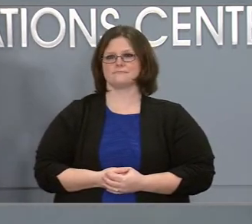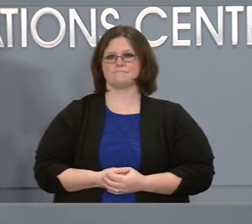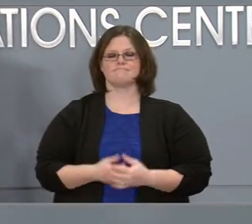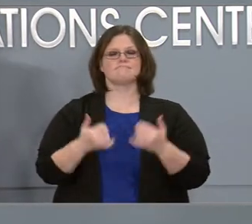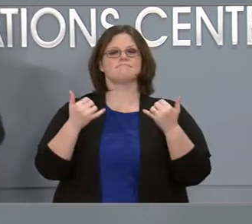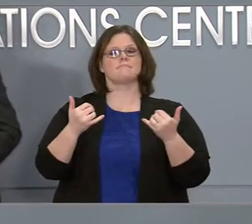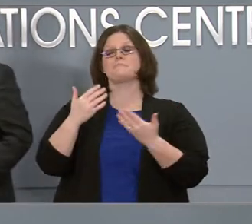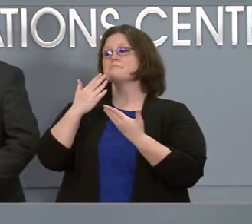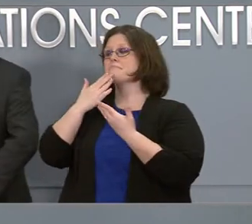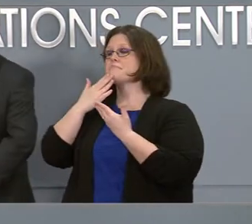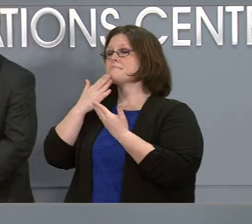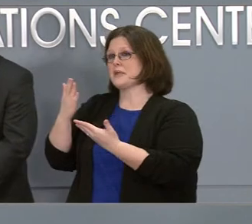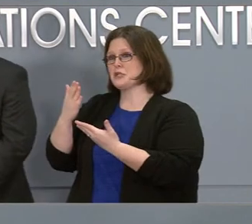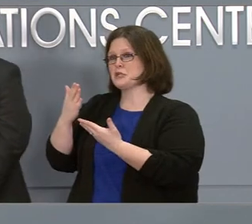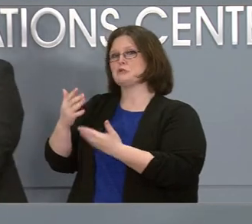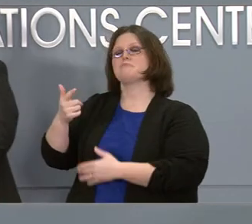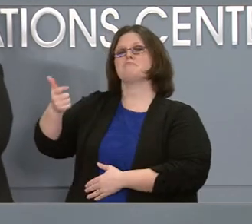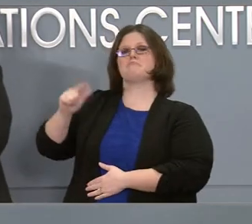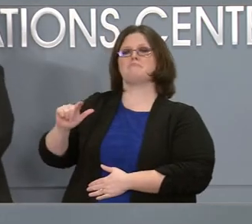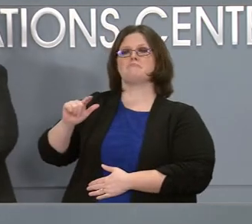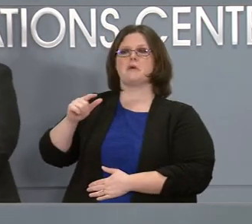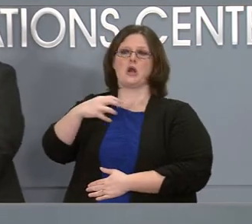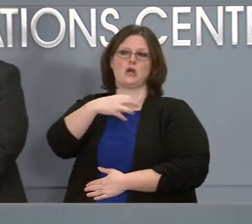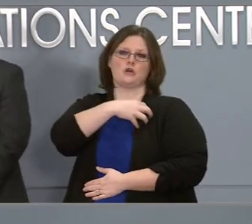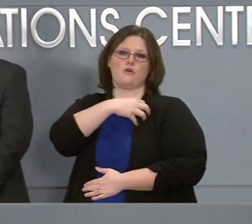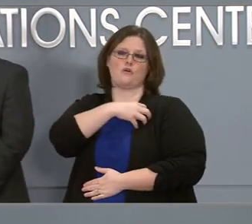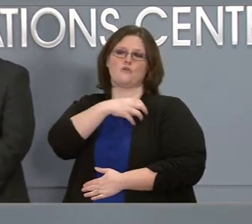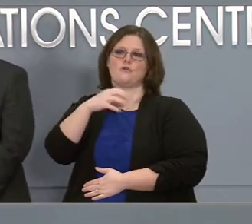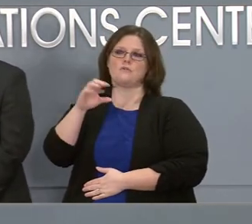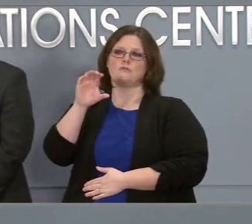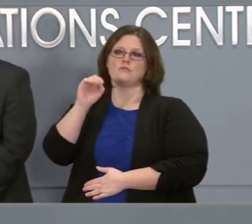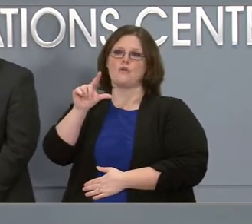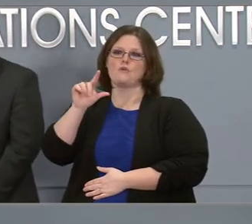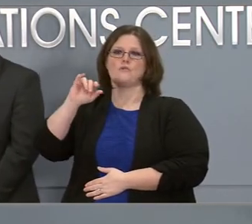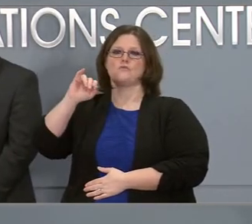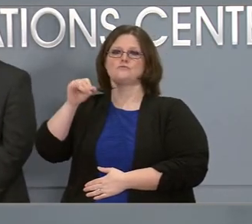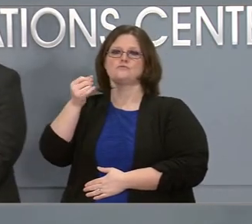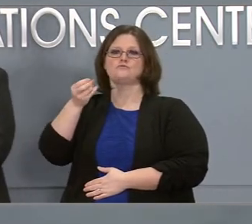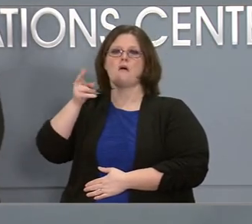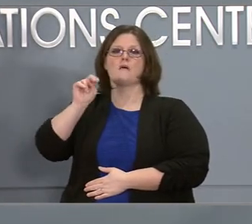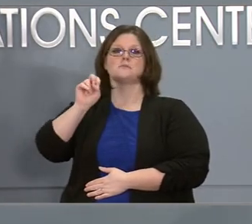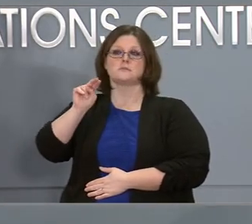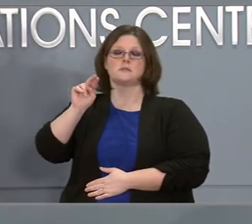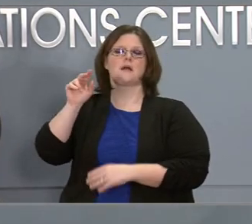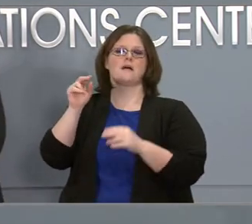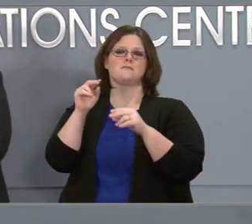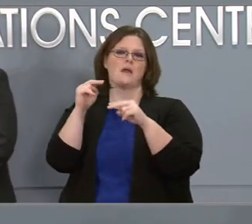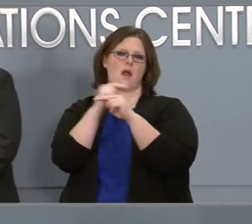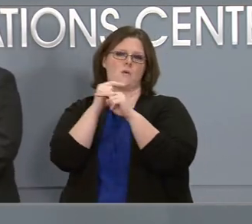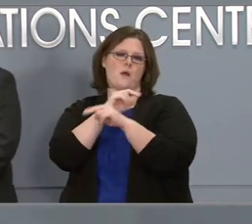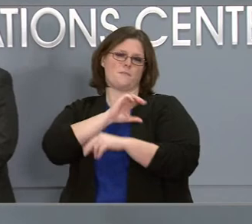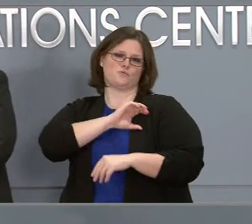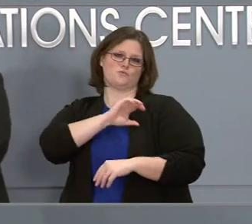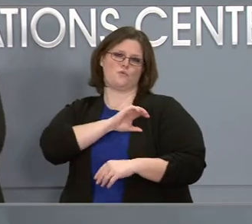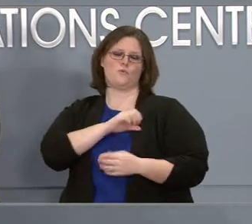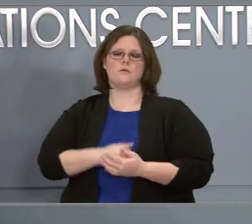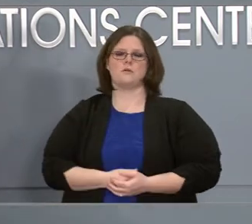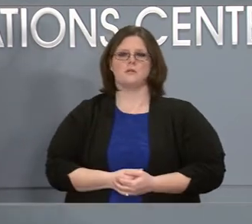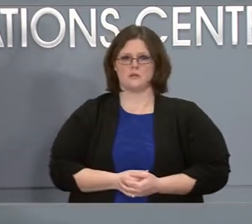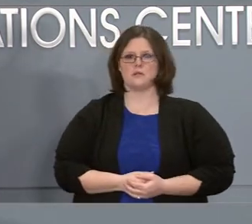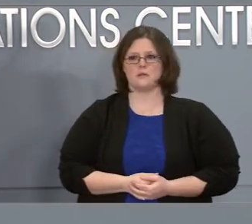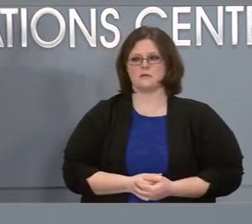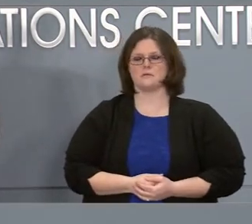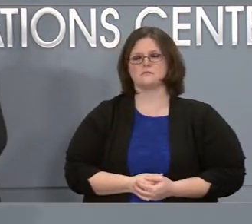Thank you, Mr. Secretary. We'll now hear from Colonel Freddie Johnson, the commander of the North Carolina Highway Patrol. Colonel Johnson.